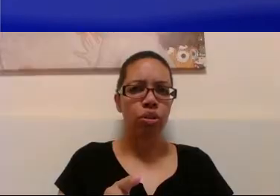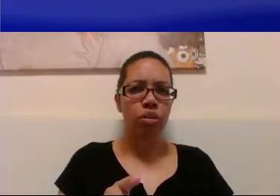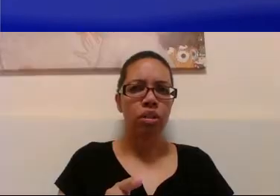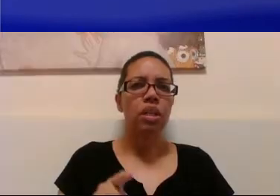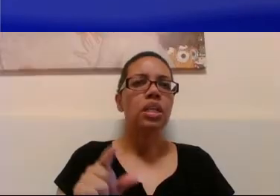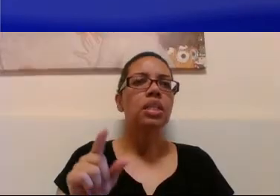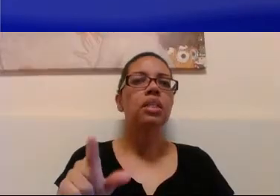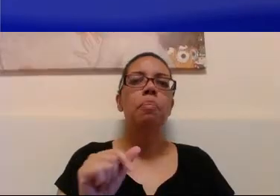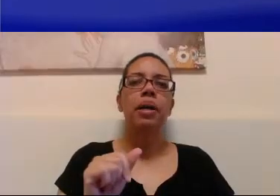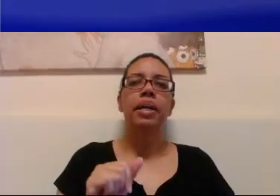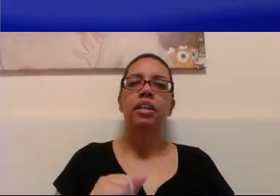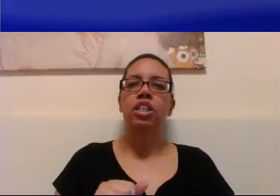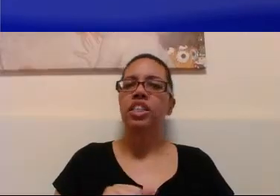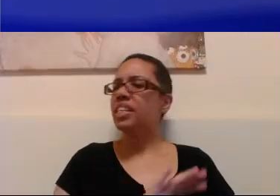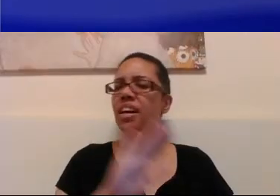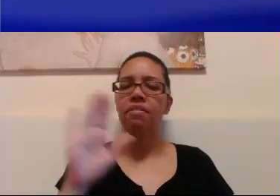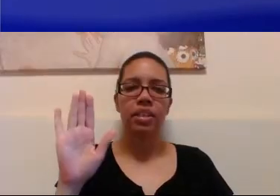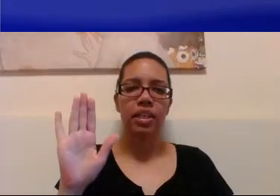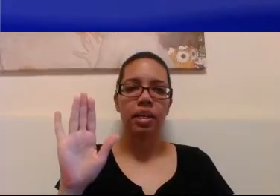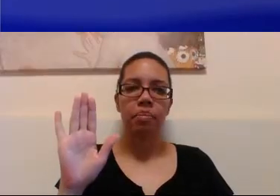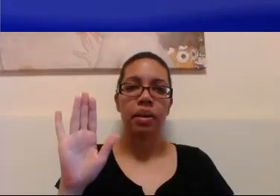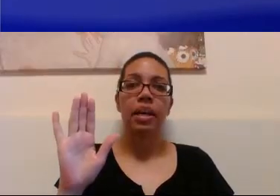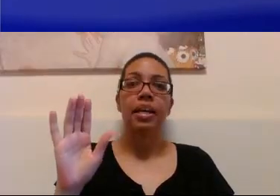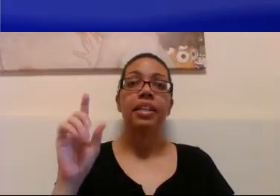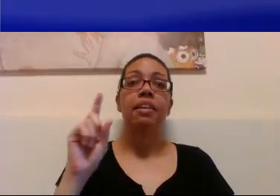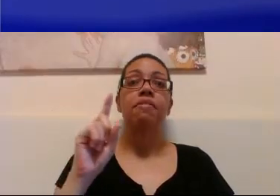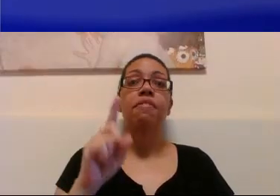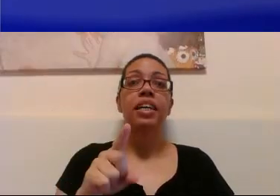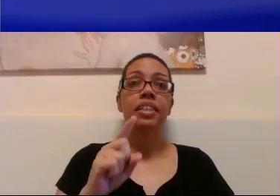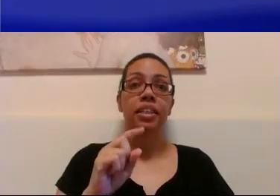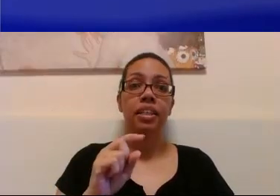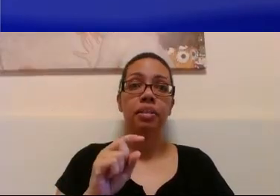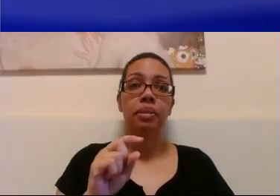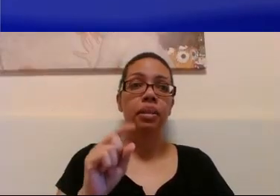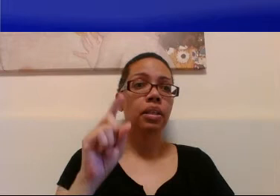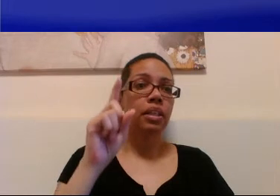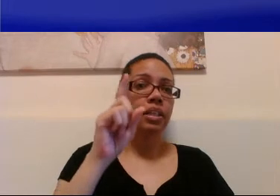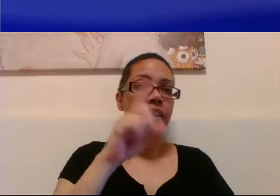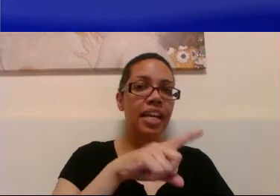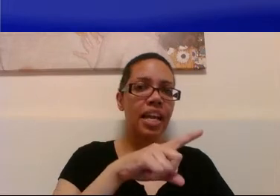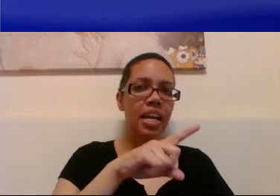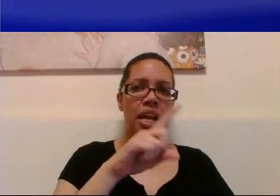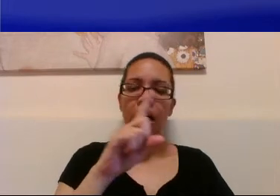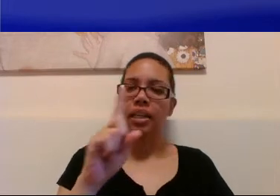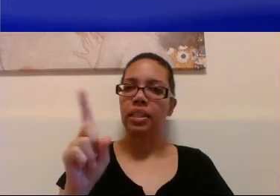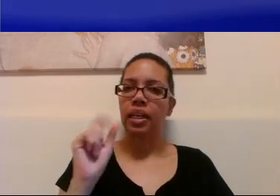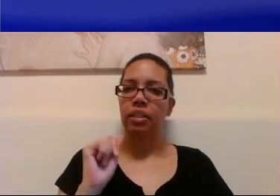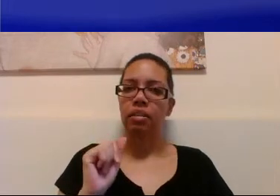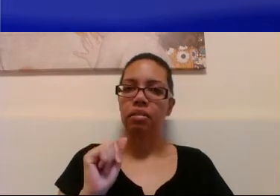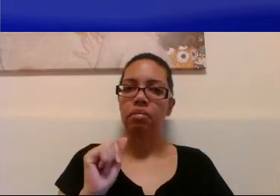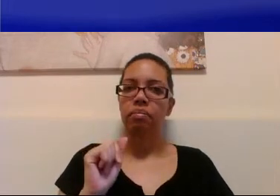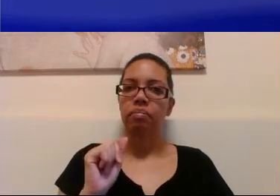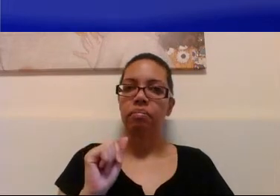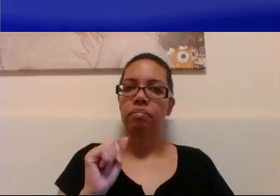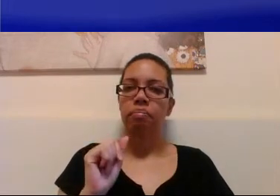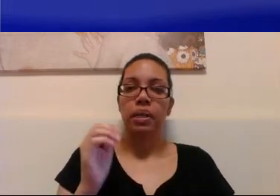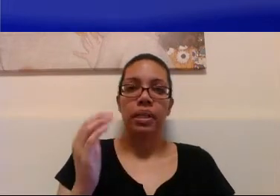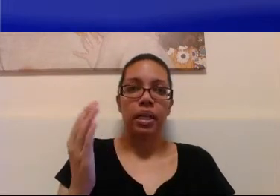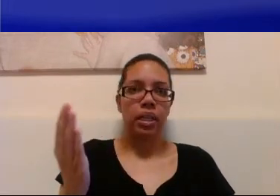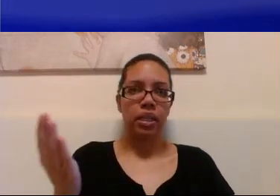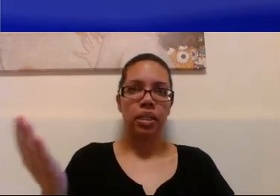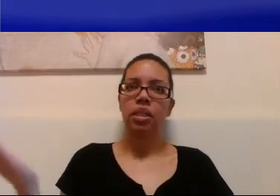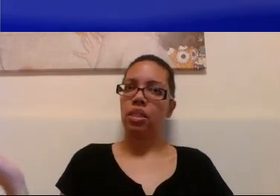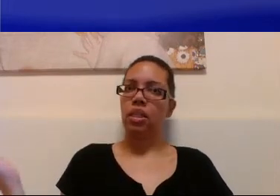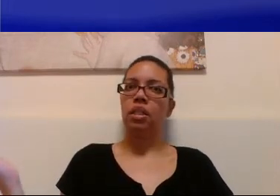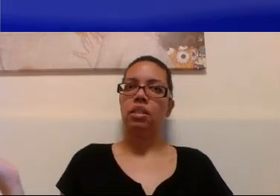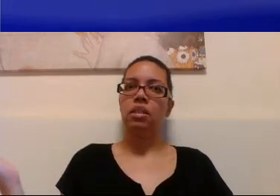As you know, superheroes never sleep. They fight the evil day and night. But